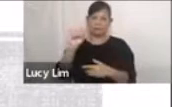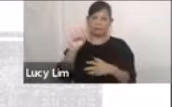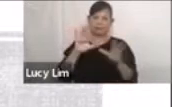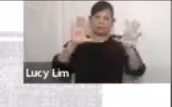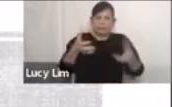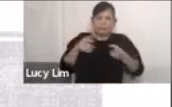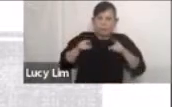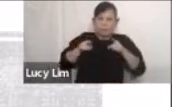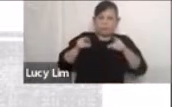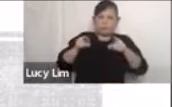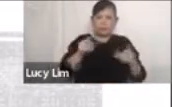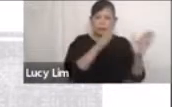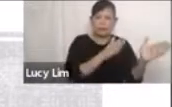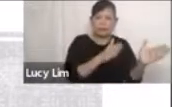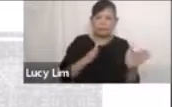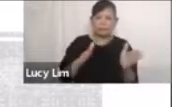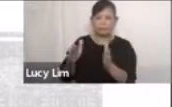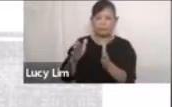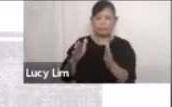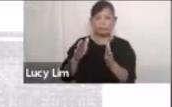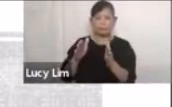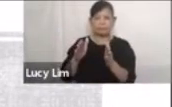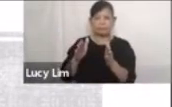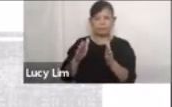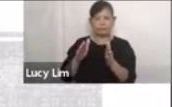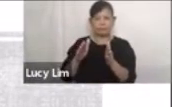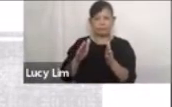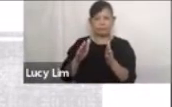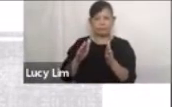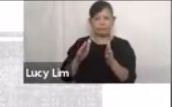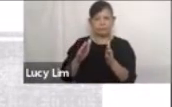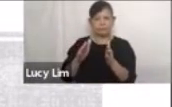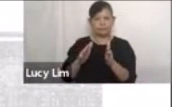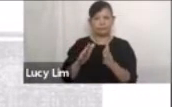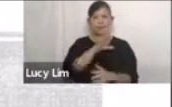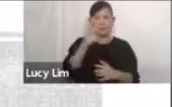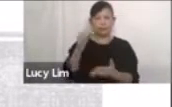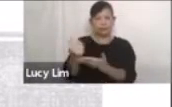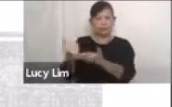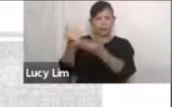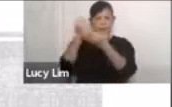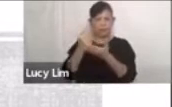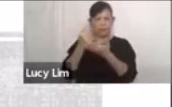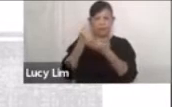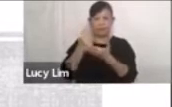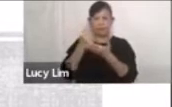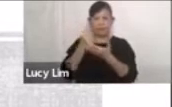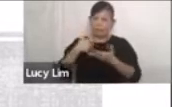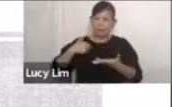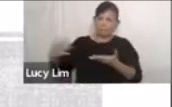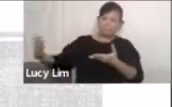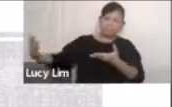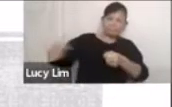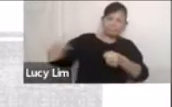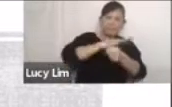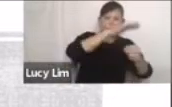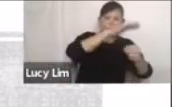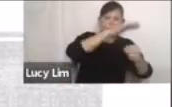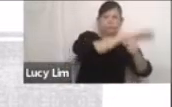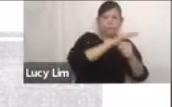with defined targets to reach out to. This will help to gather concrete data on the needs